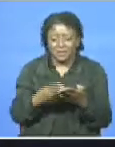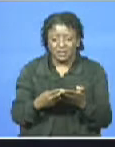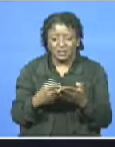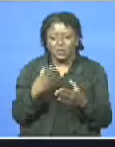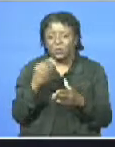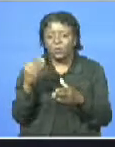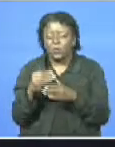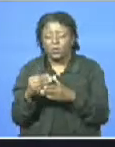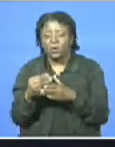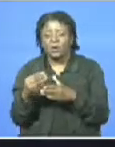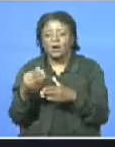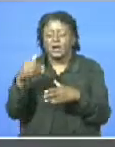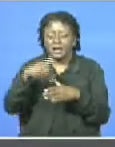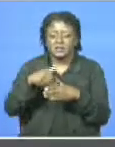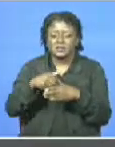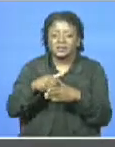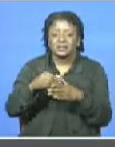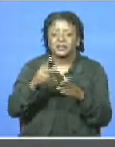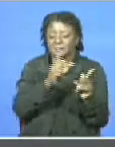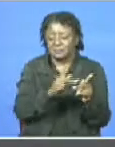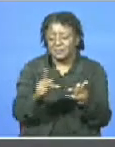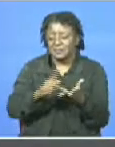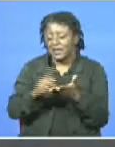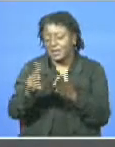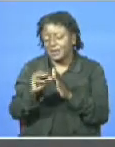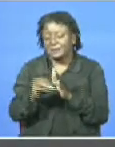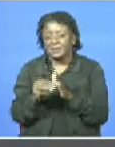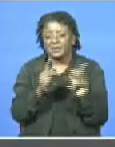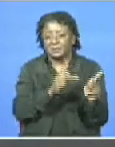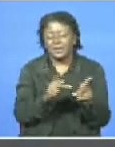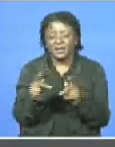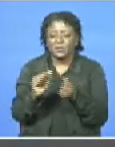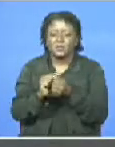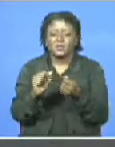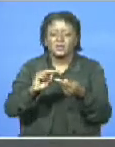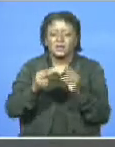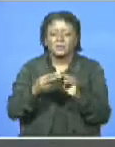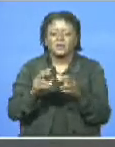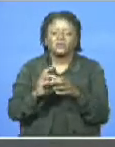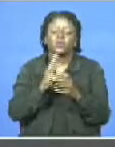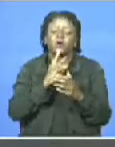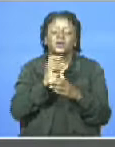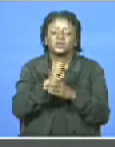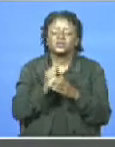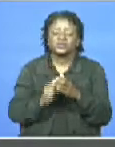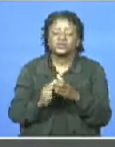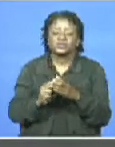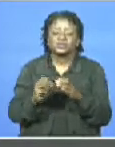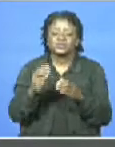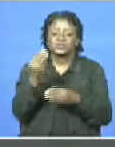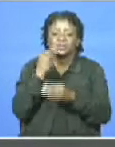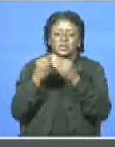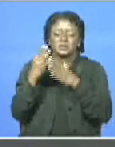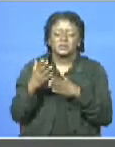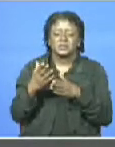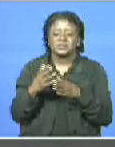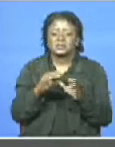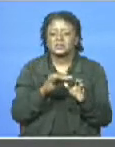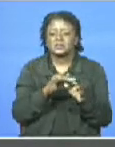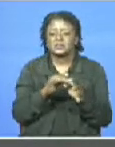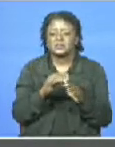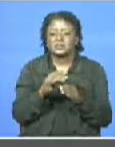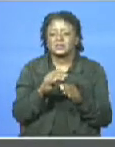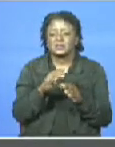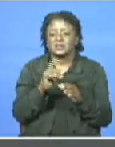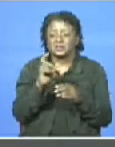to enter into a payment plan. And with a number of water and sewerage customers leaving the corporation, Gibson says they